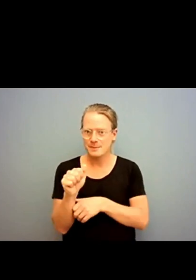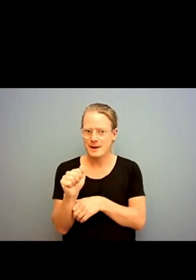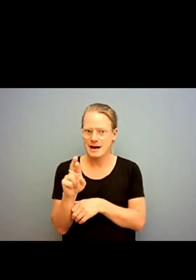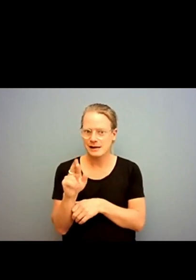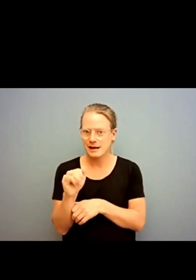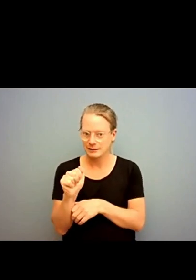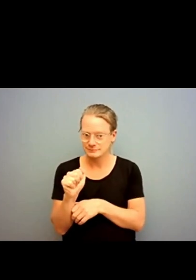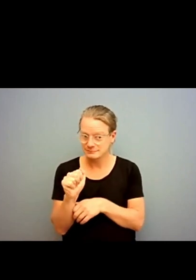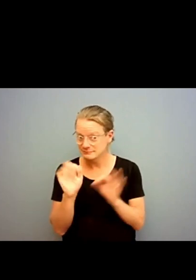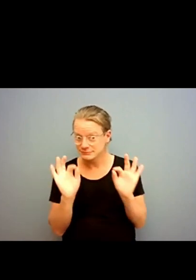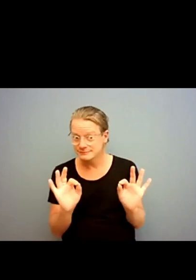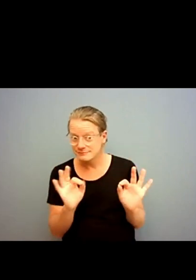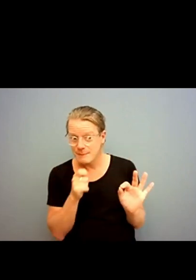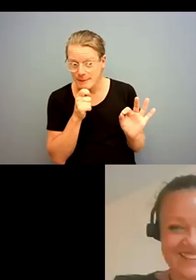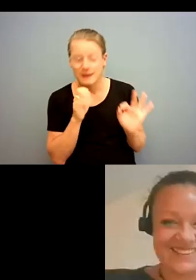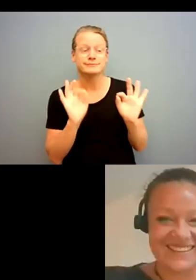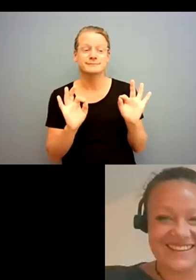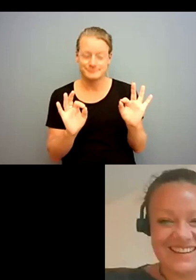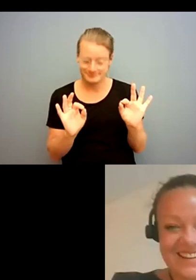please? Yeah.